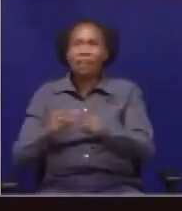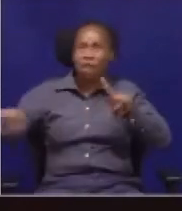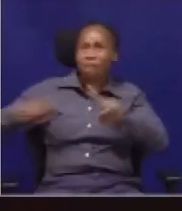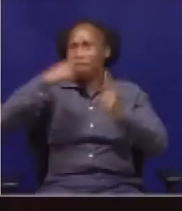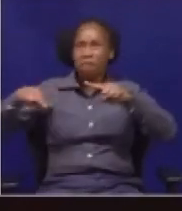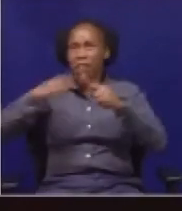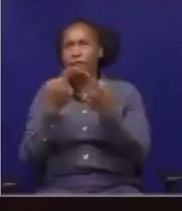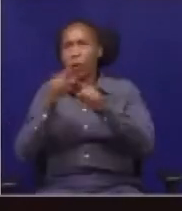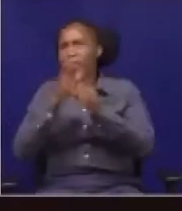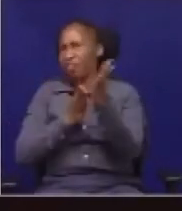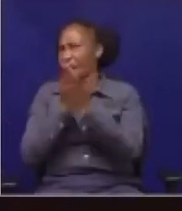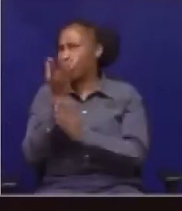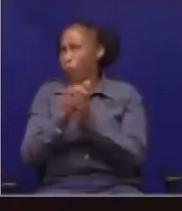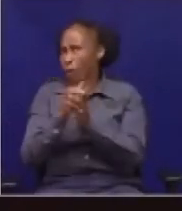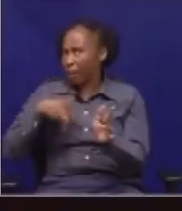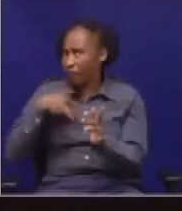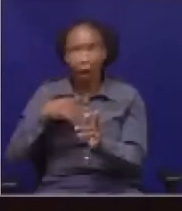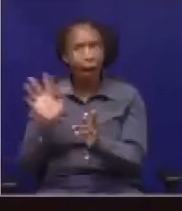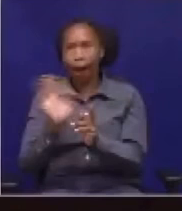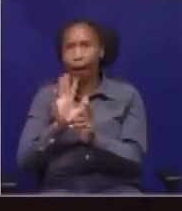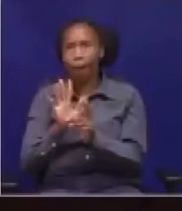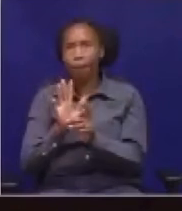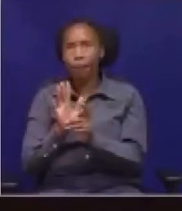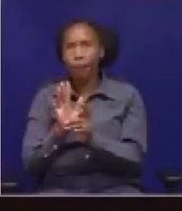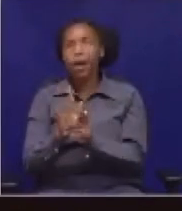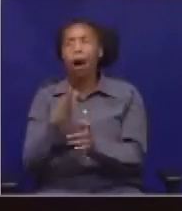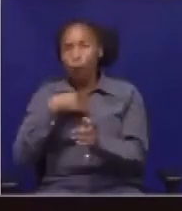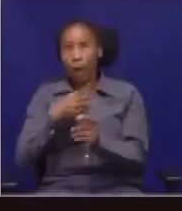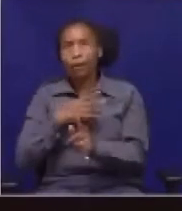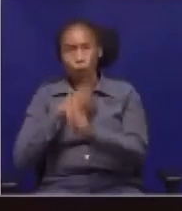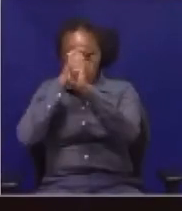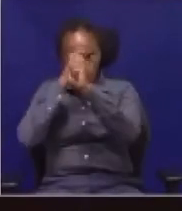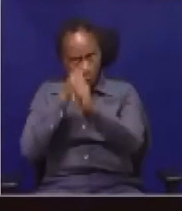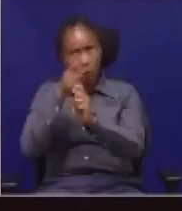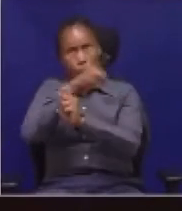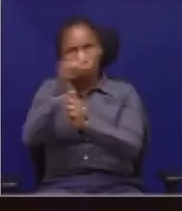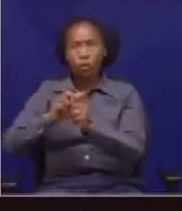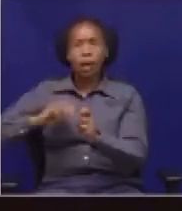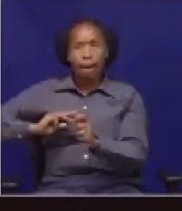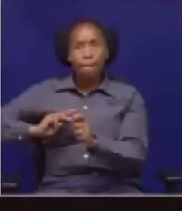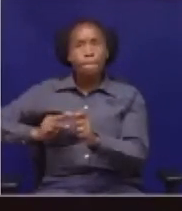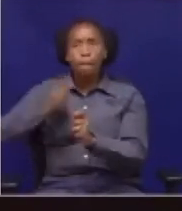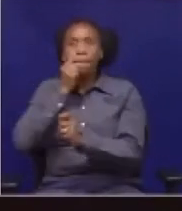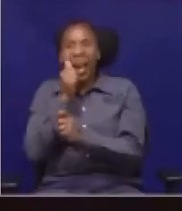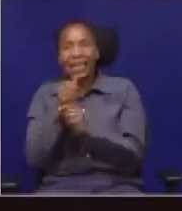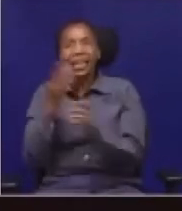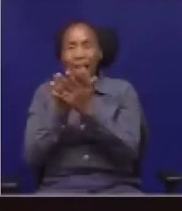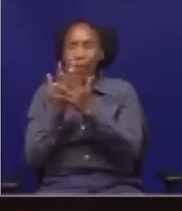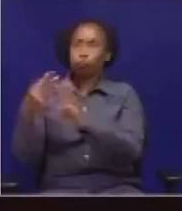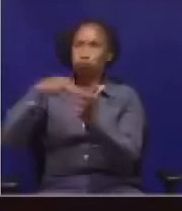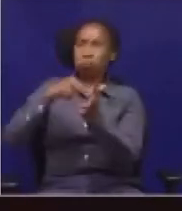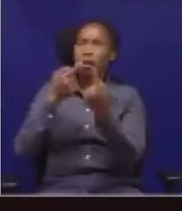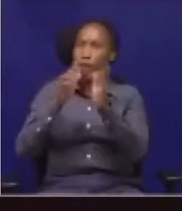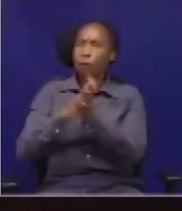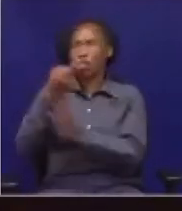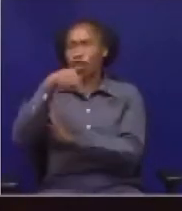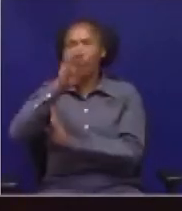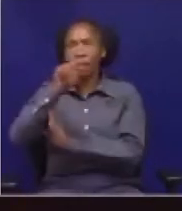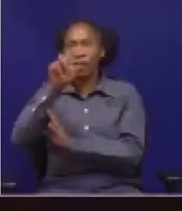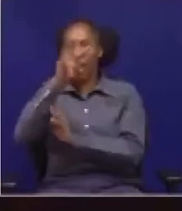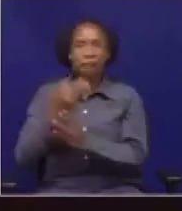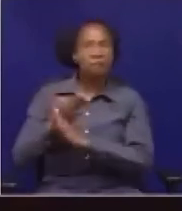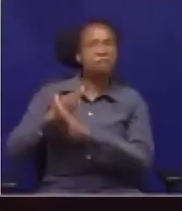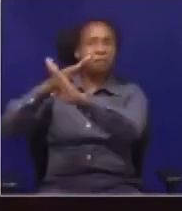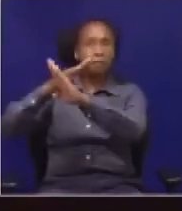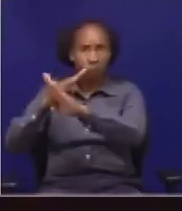exist. I want to also acknowledge those men that do stand up for GBVF and who continue to unlearn the devastating and dangerous